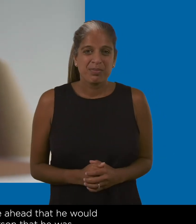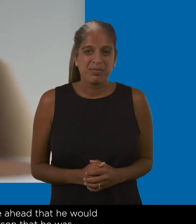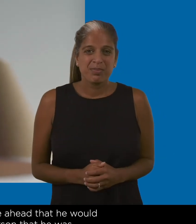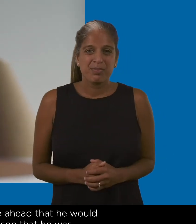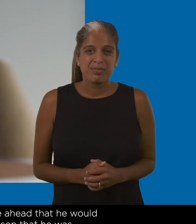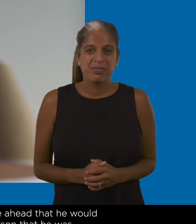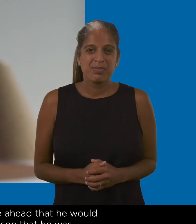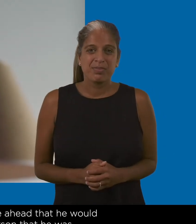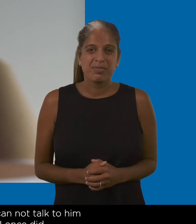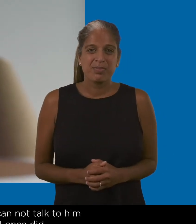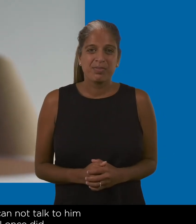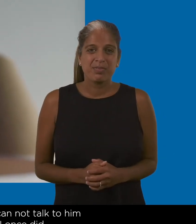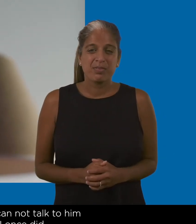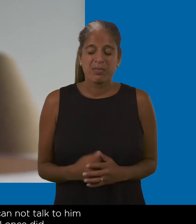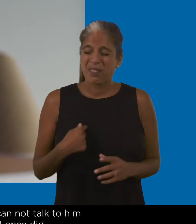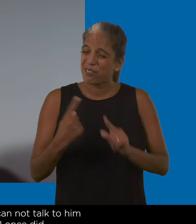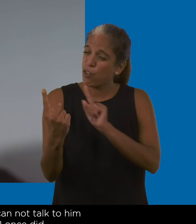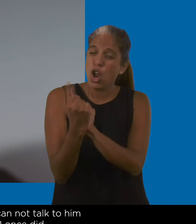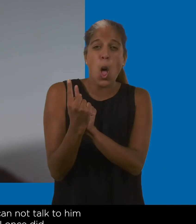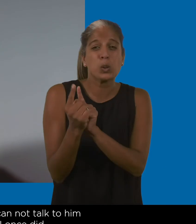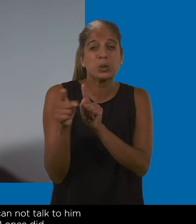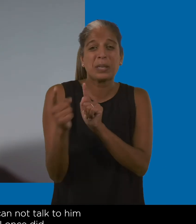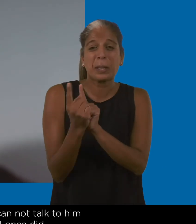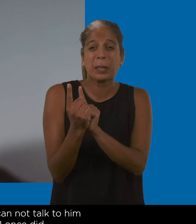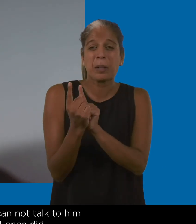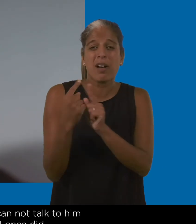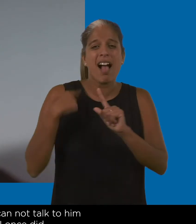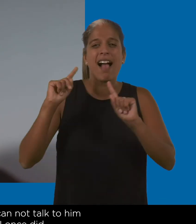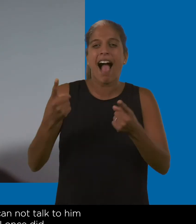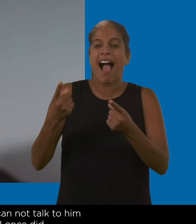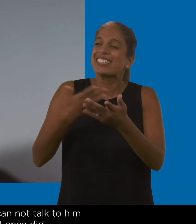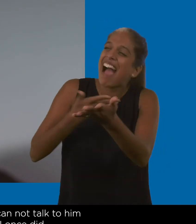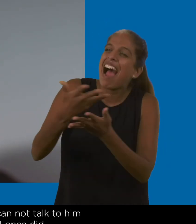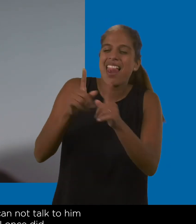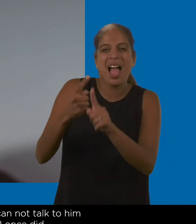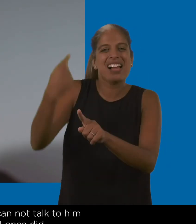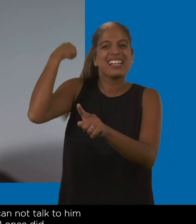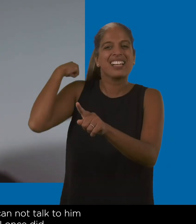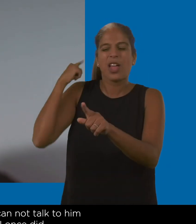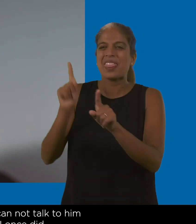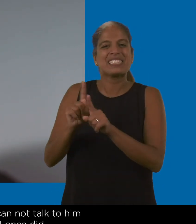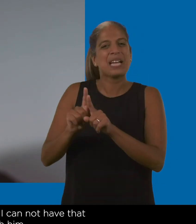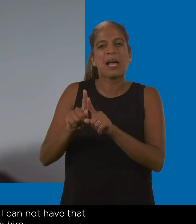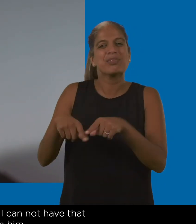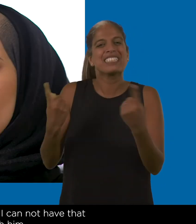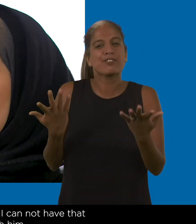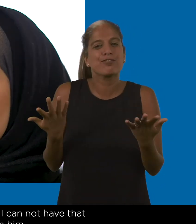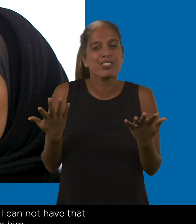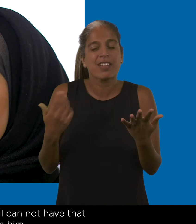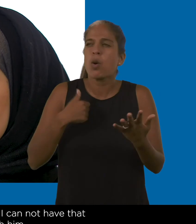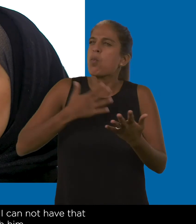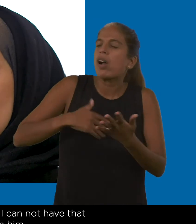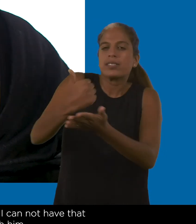was. I'm very close to him and I can't talk to him about the things I once did, so if I want